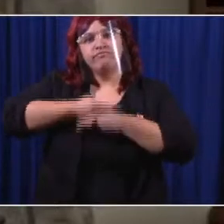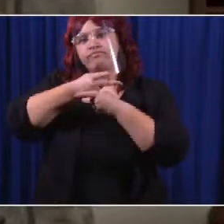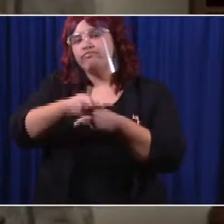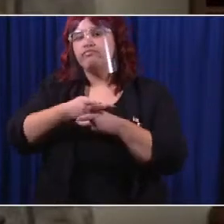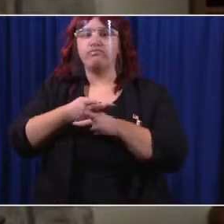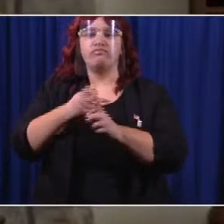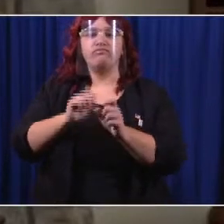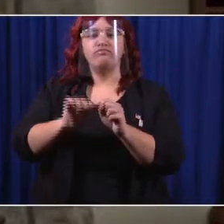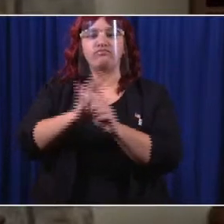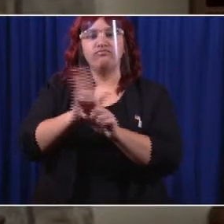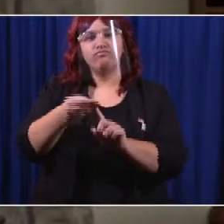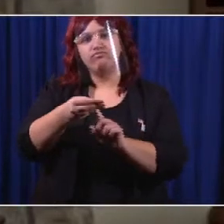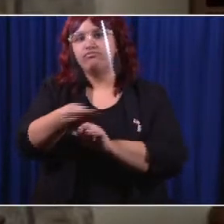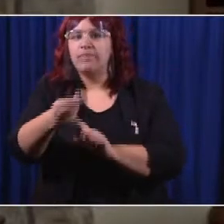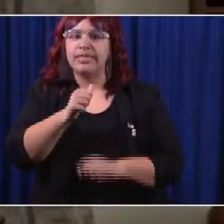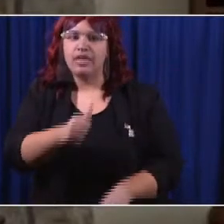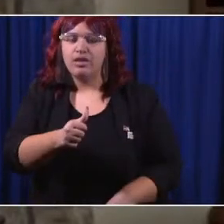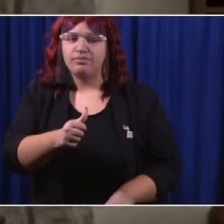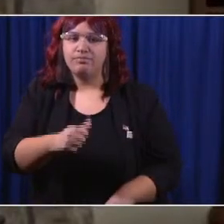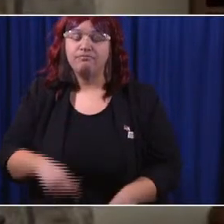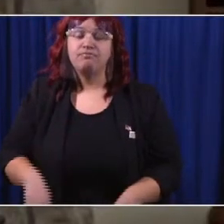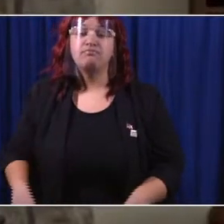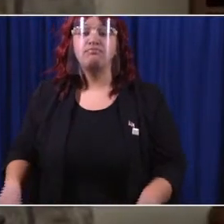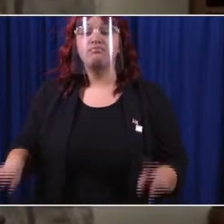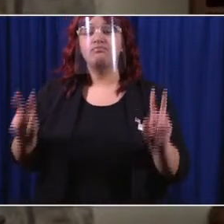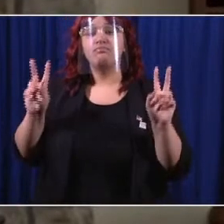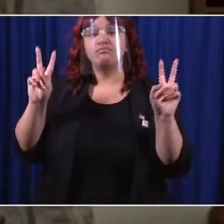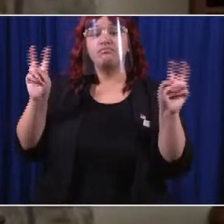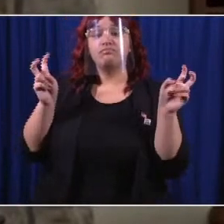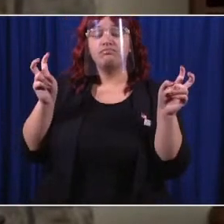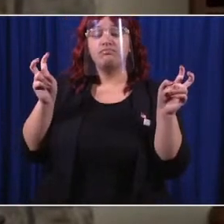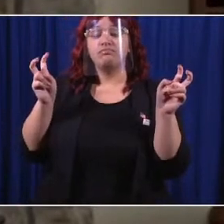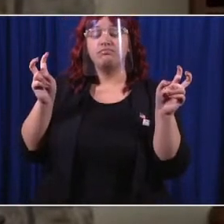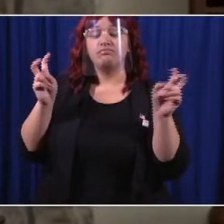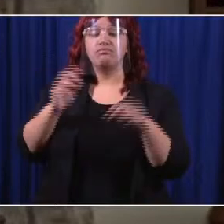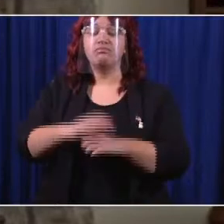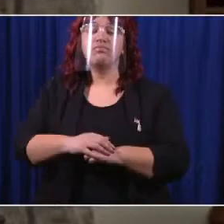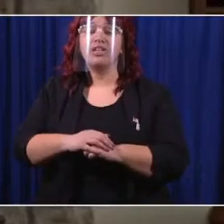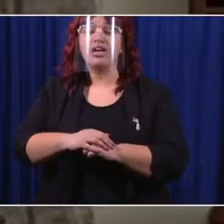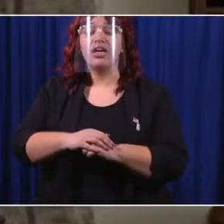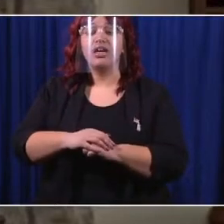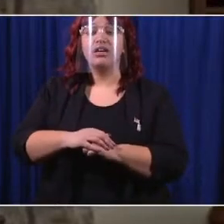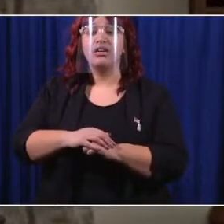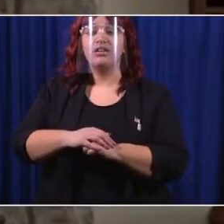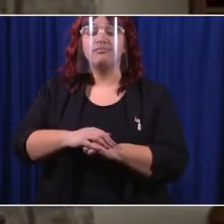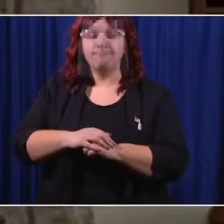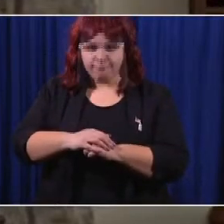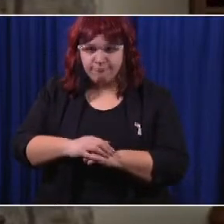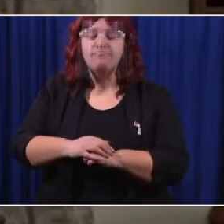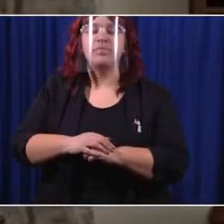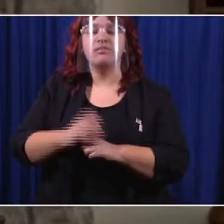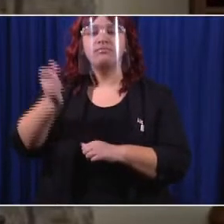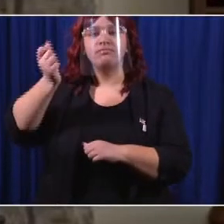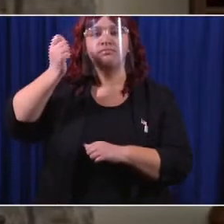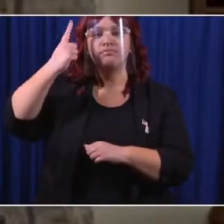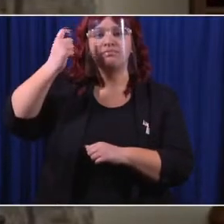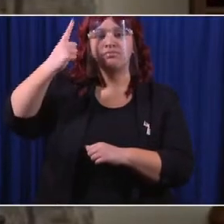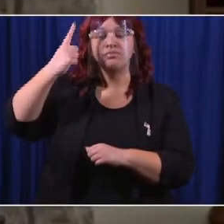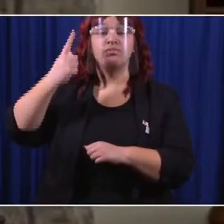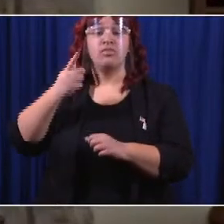"With effective ventilation, filtration, the number of viral aerosols can be greatly reduced." That's from